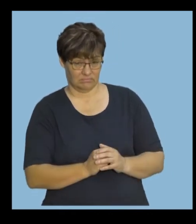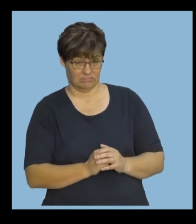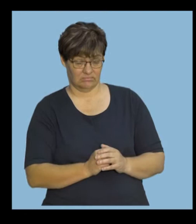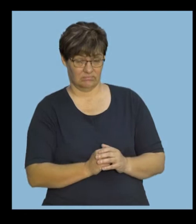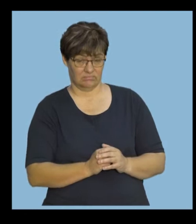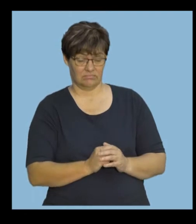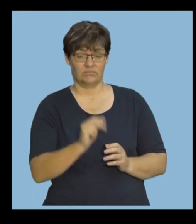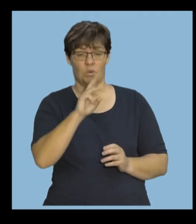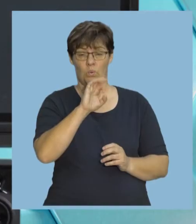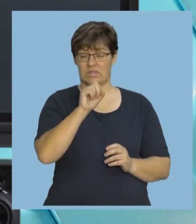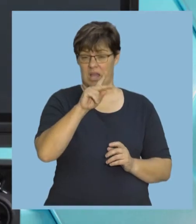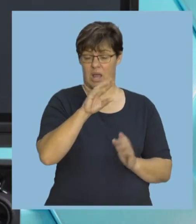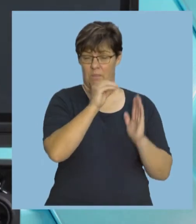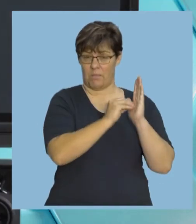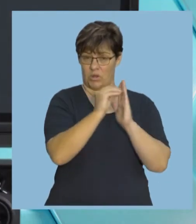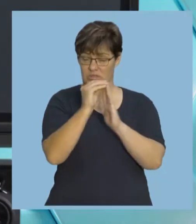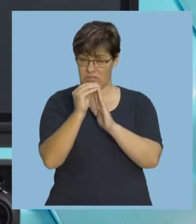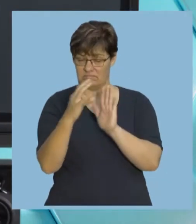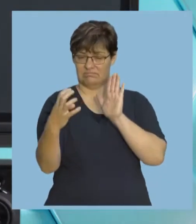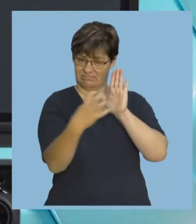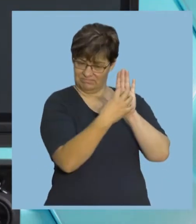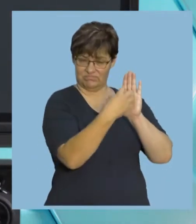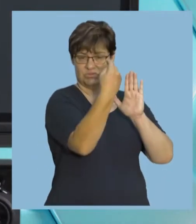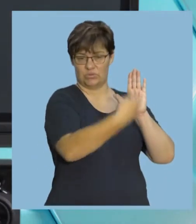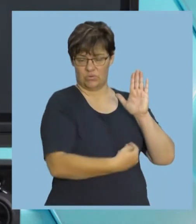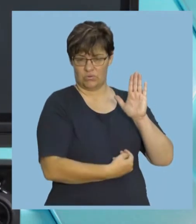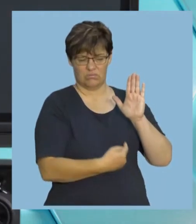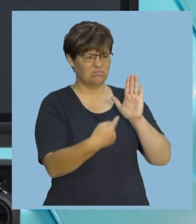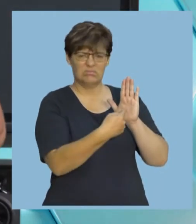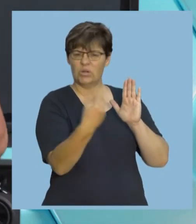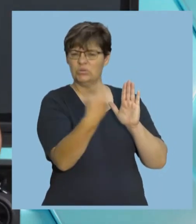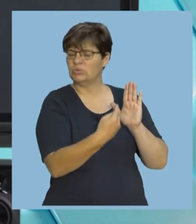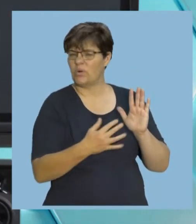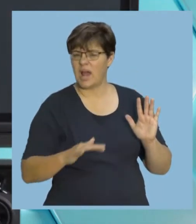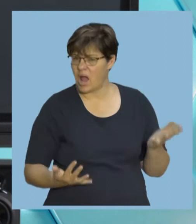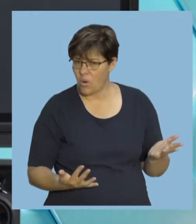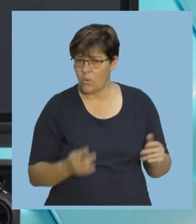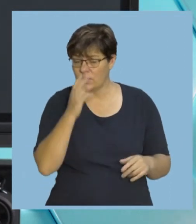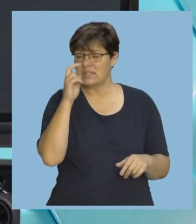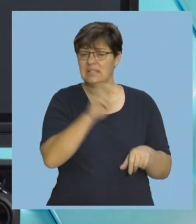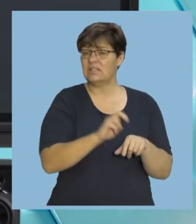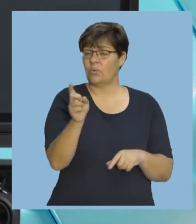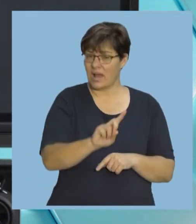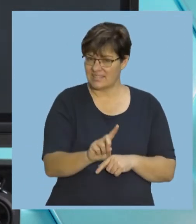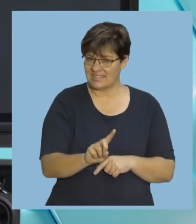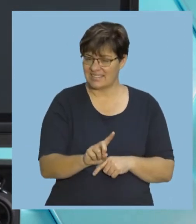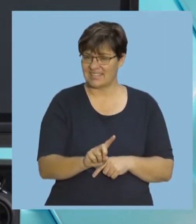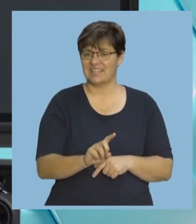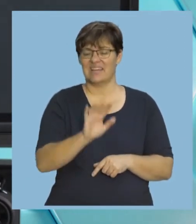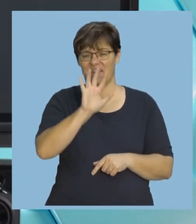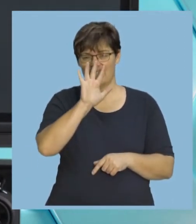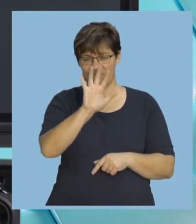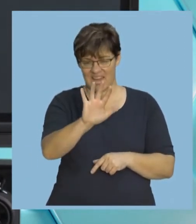Are we all together? So we're talking about the whisker plot, which we're going to draw it now. To draw the whisker plot,